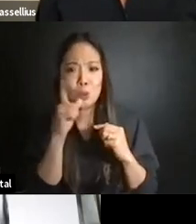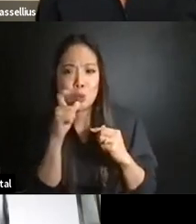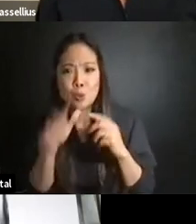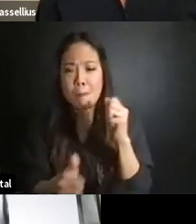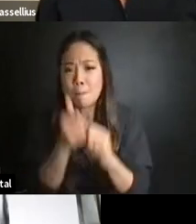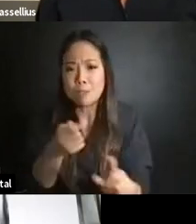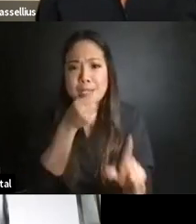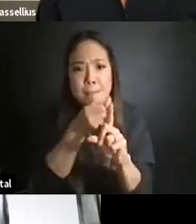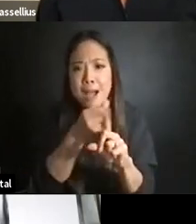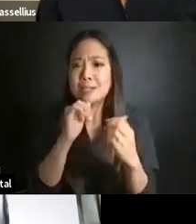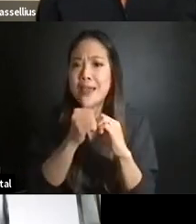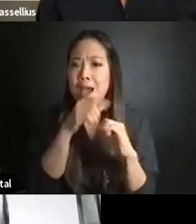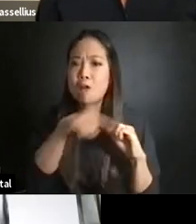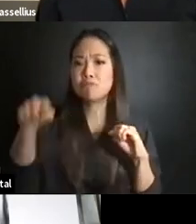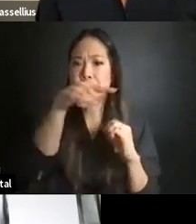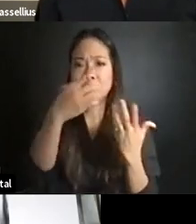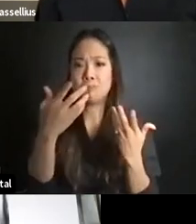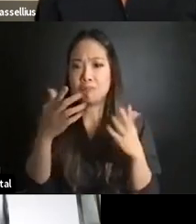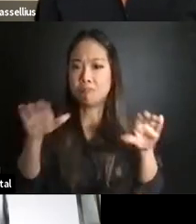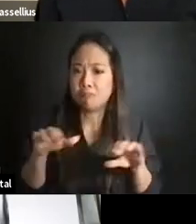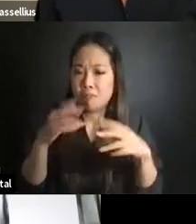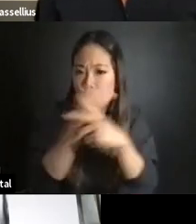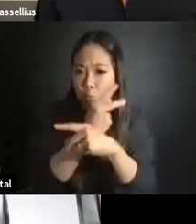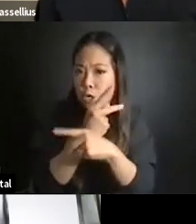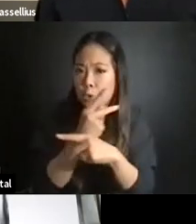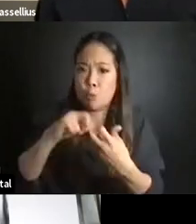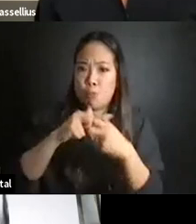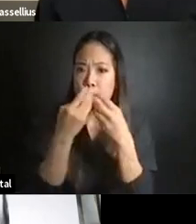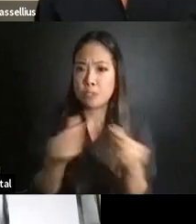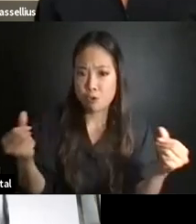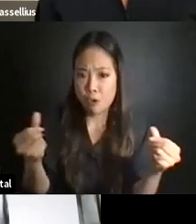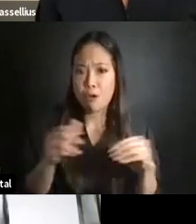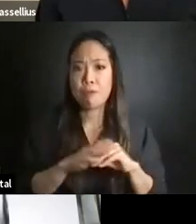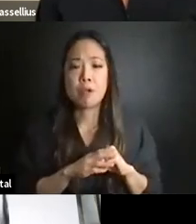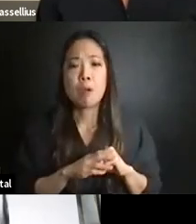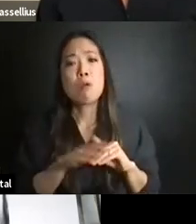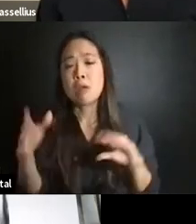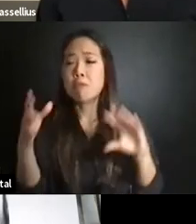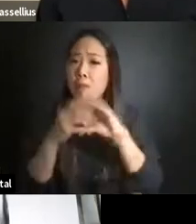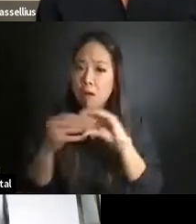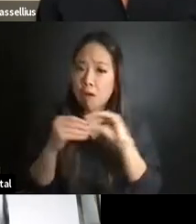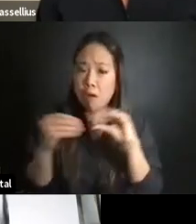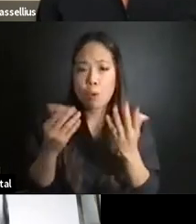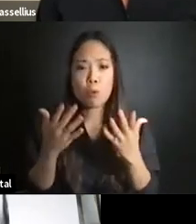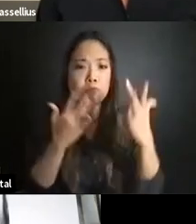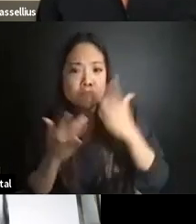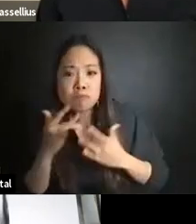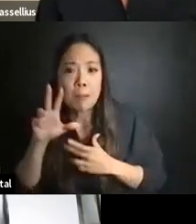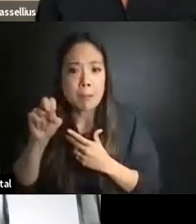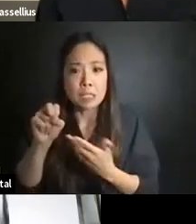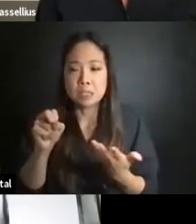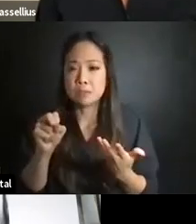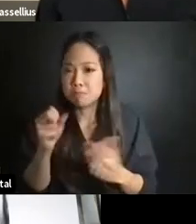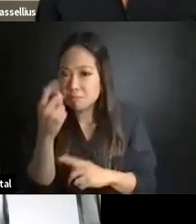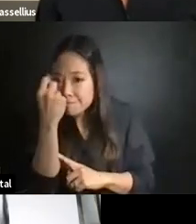solve a national bus driver shortage has been cited as an ongoing struggle however we know the transportation has